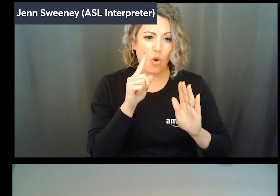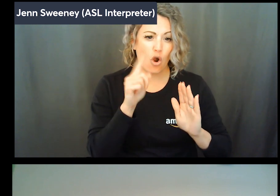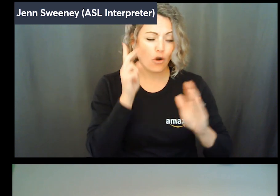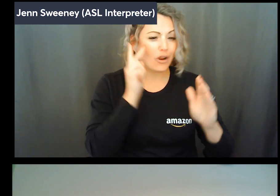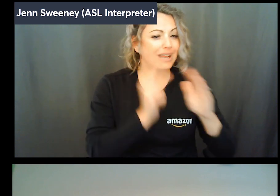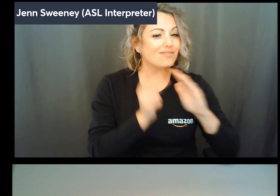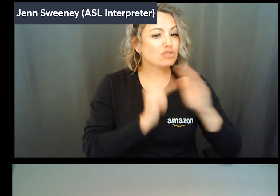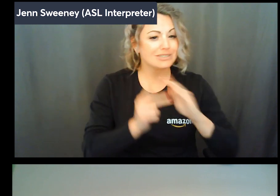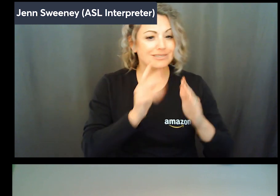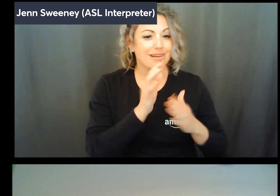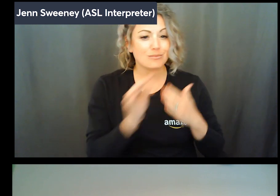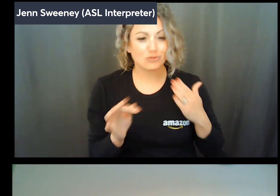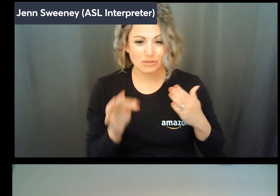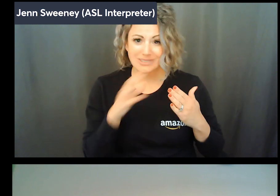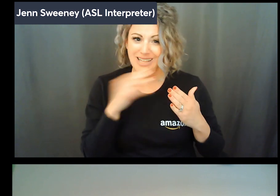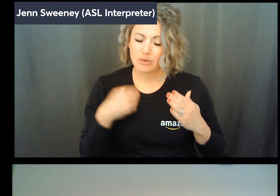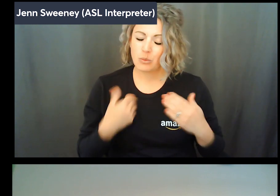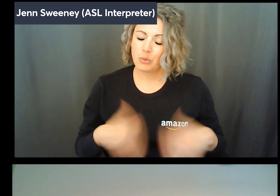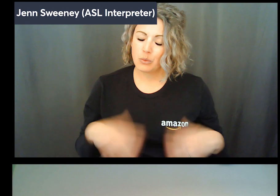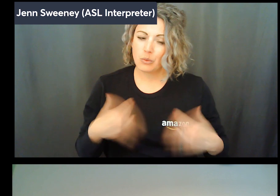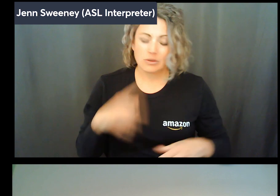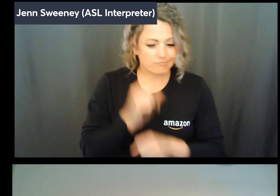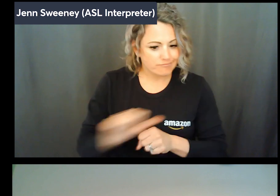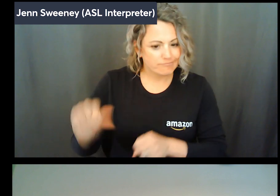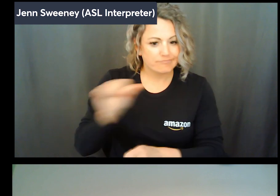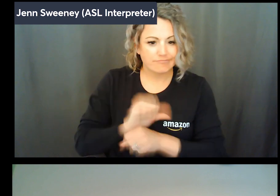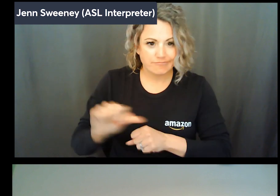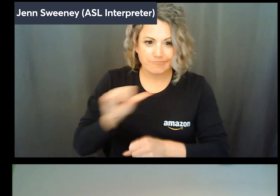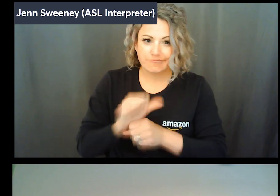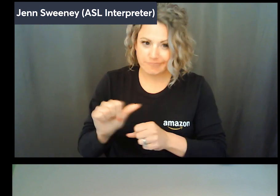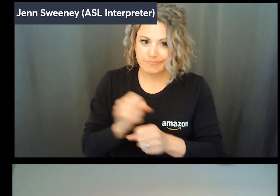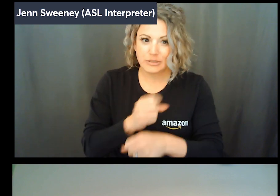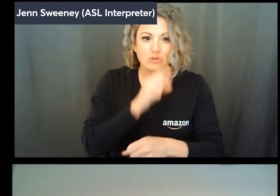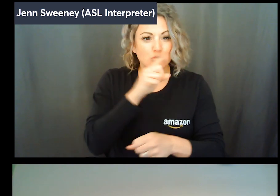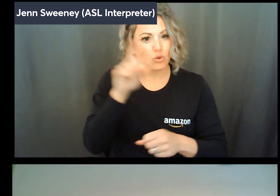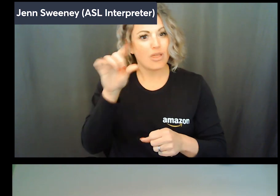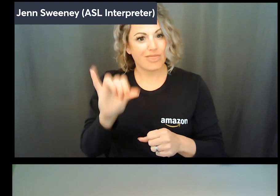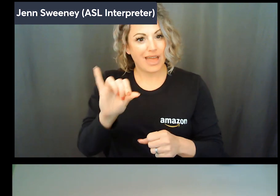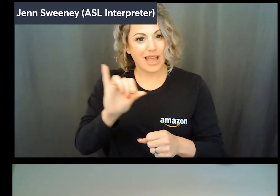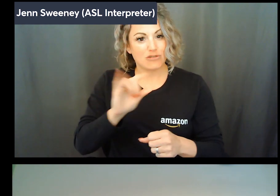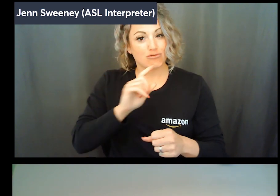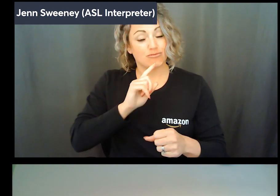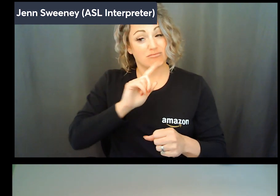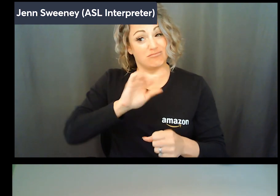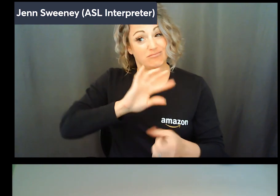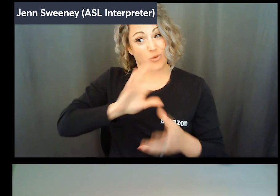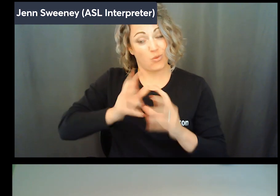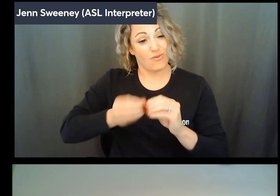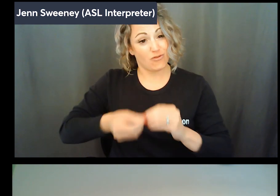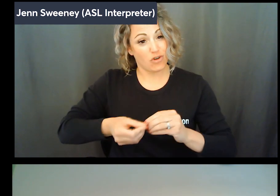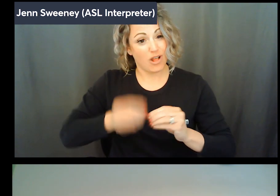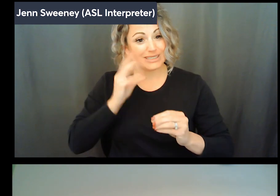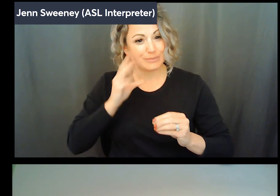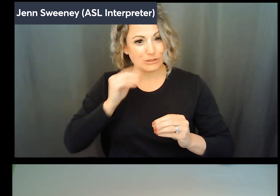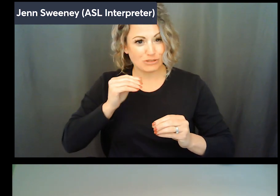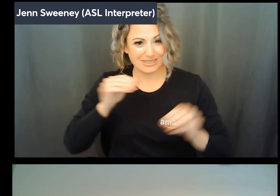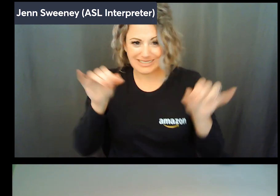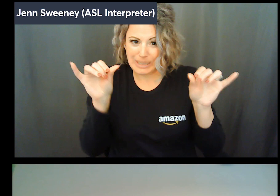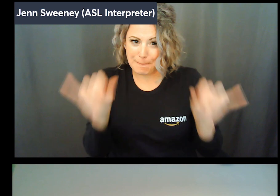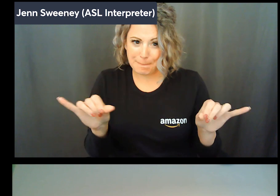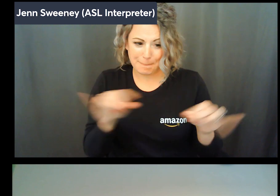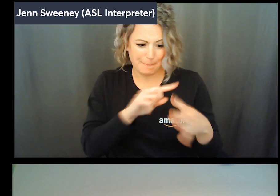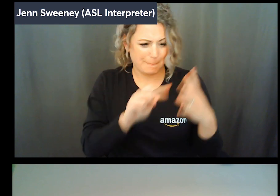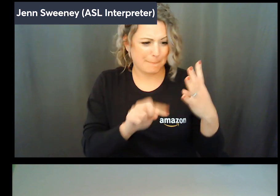and we have put a lot of effort to make sure that the overall experience is same across the different inference